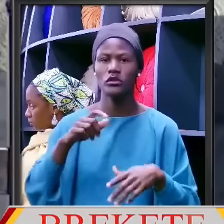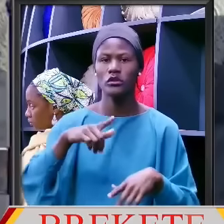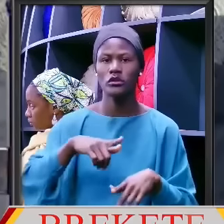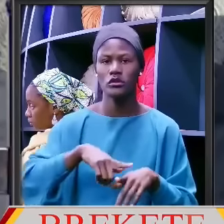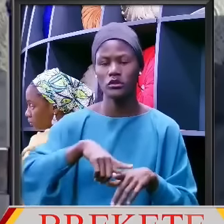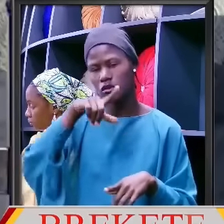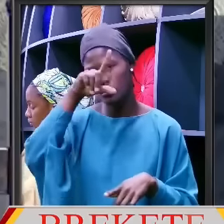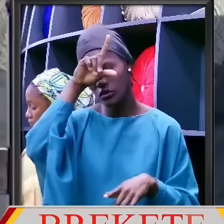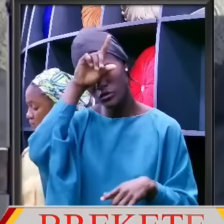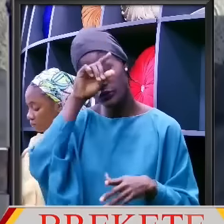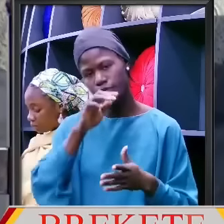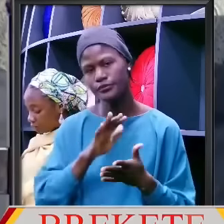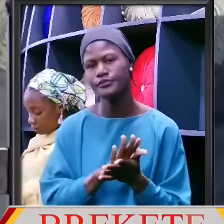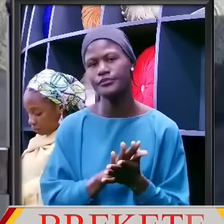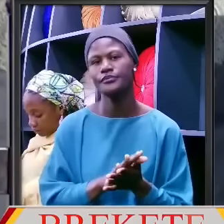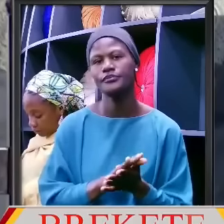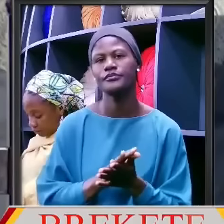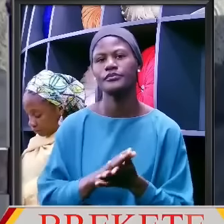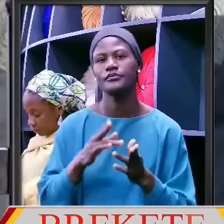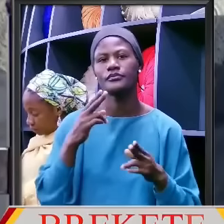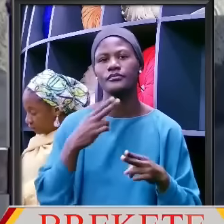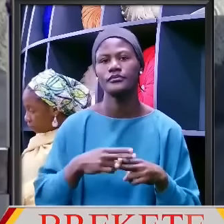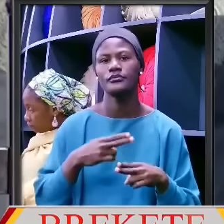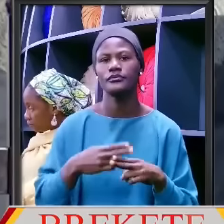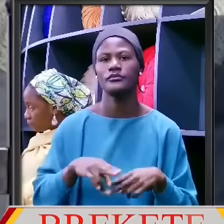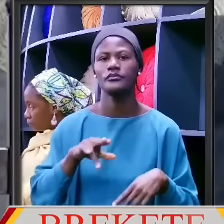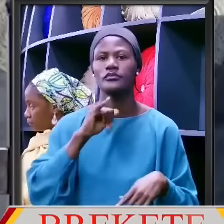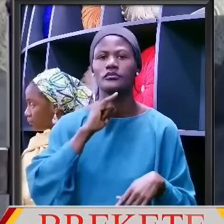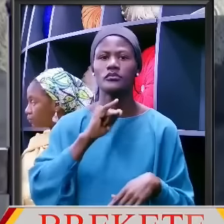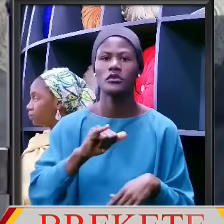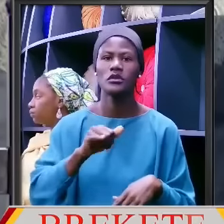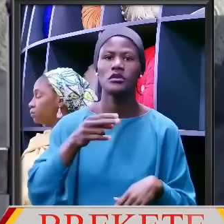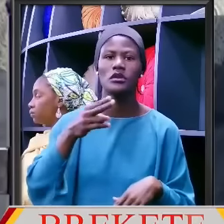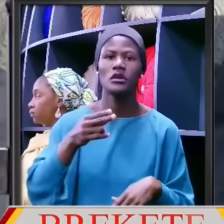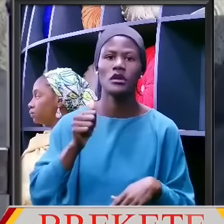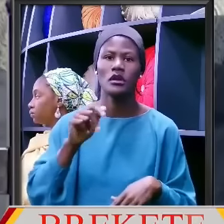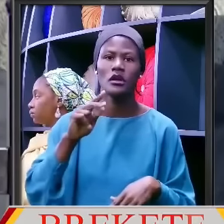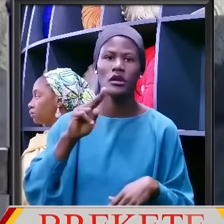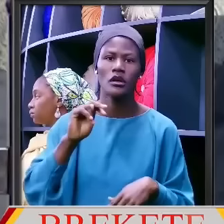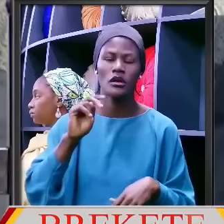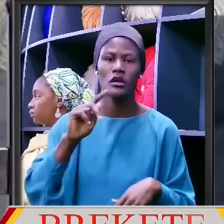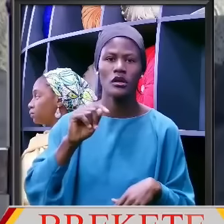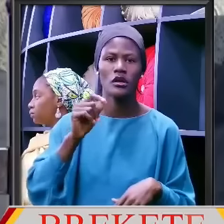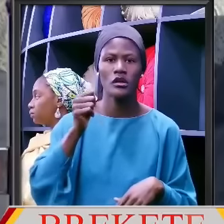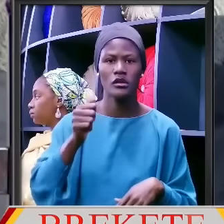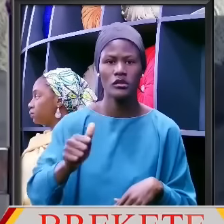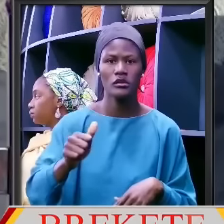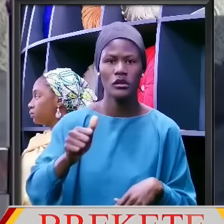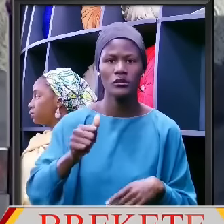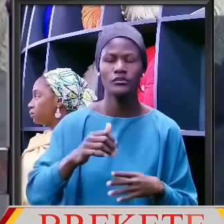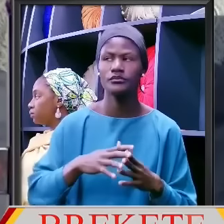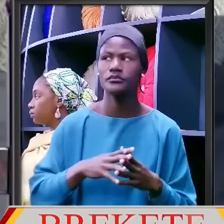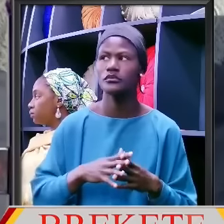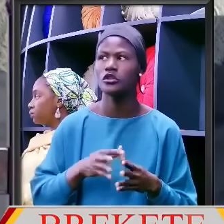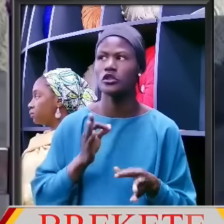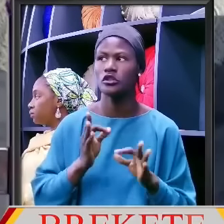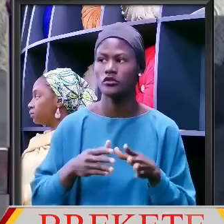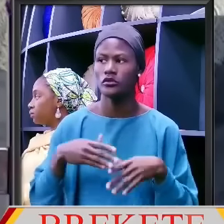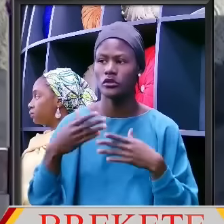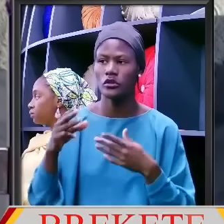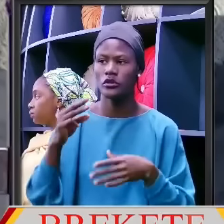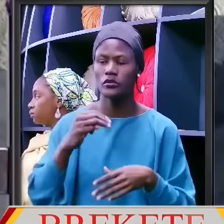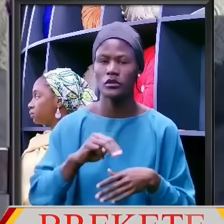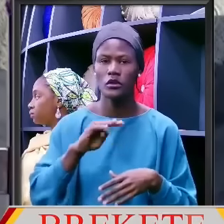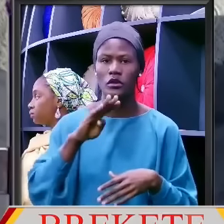Lagos? Yes, Lagos. The name of the Bureau de Change is Antas Express Transactions. When you give them dollar